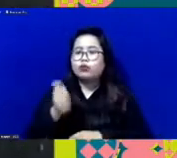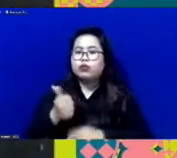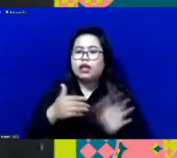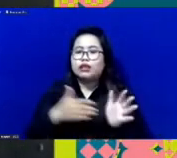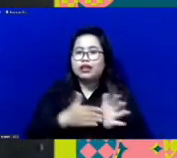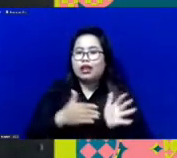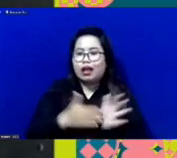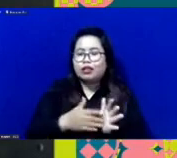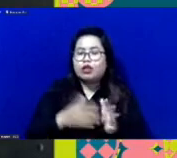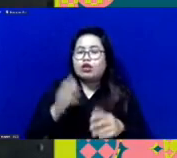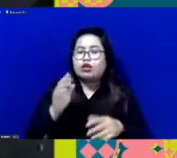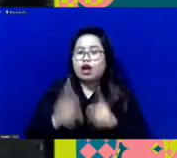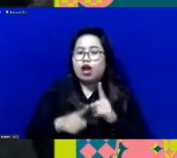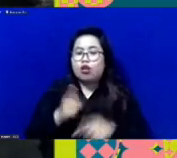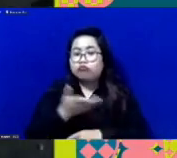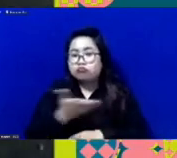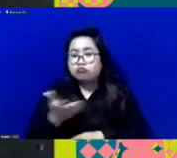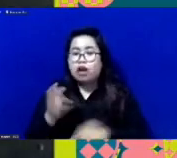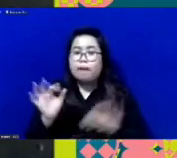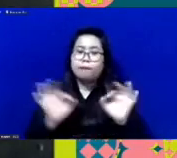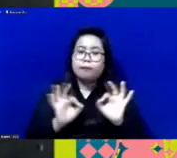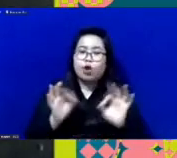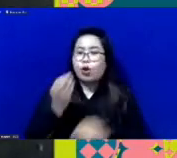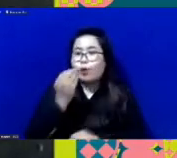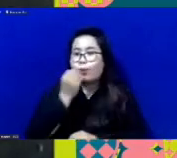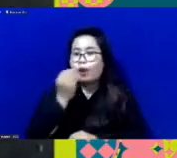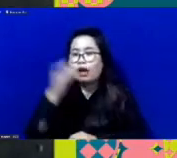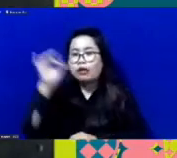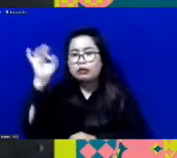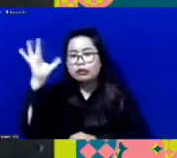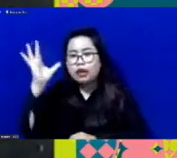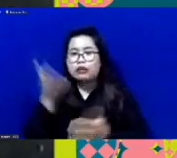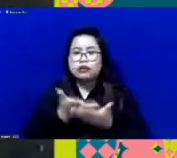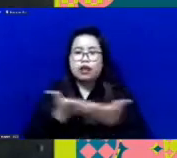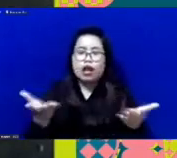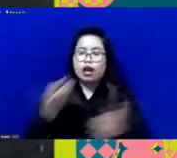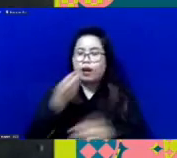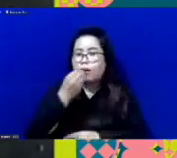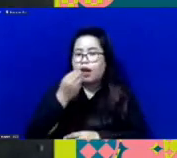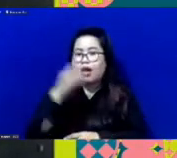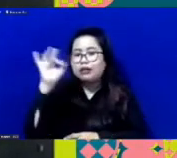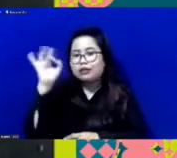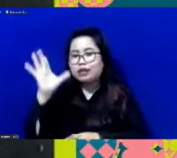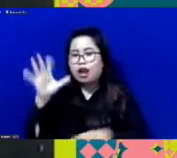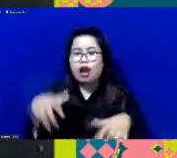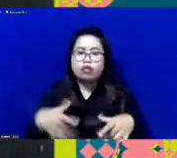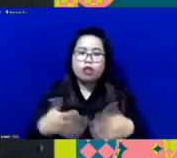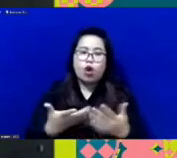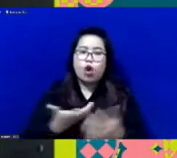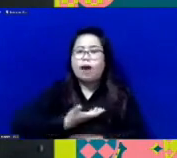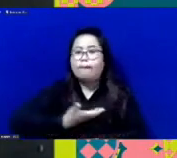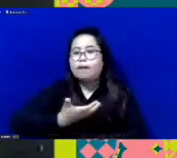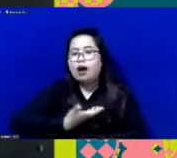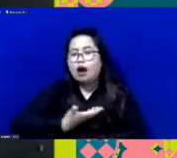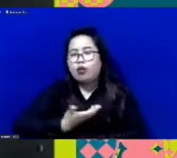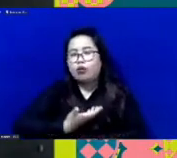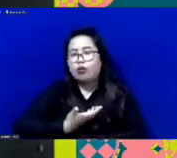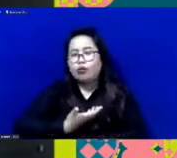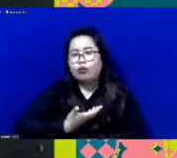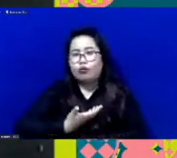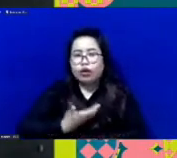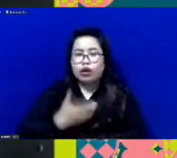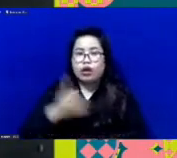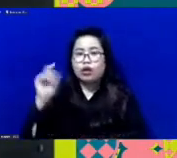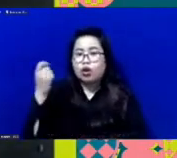your lunch yet, you can have it. Or maybe just need to go to the toilet. But please return to this